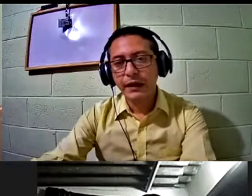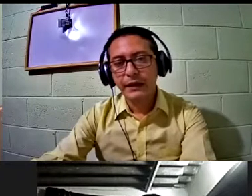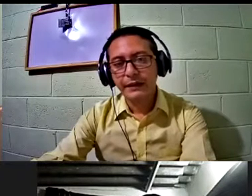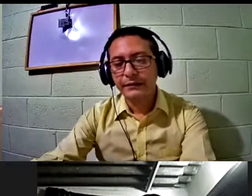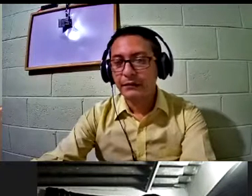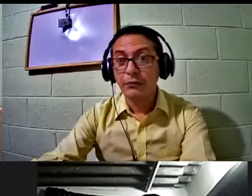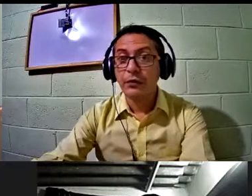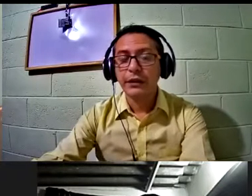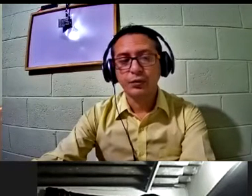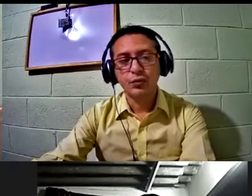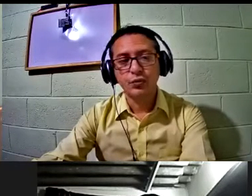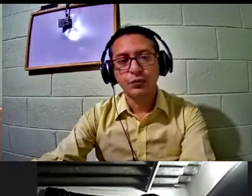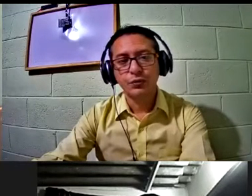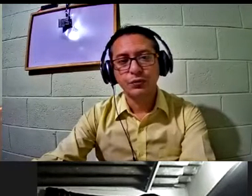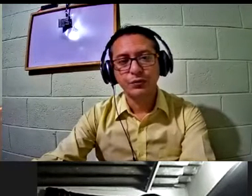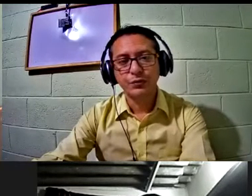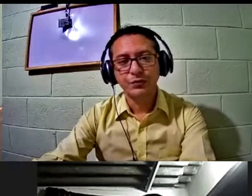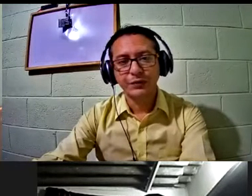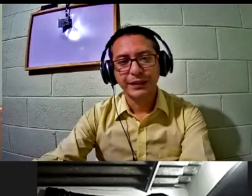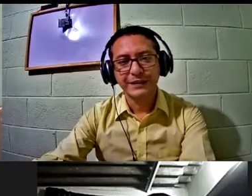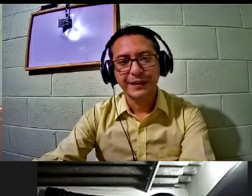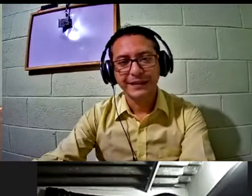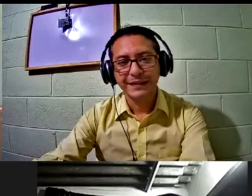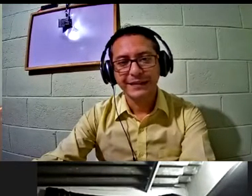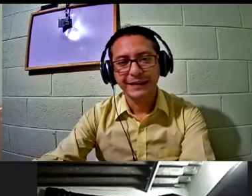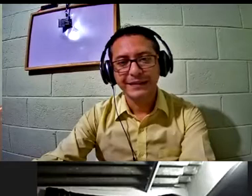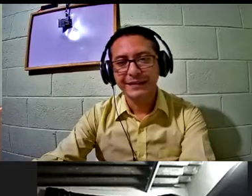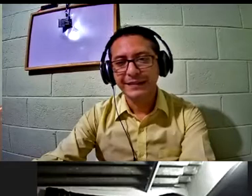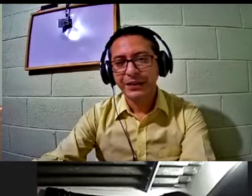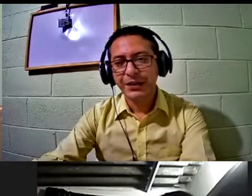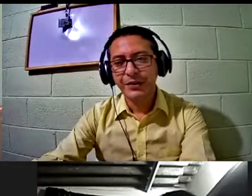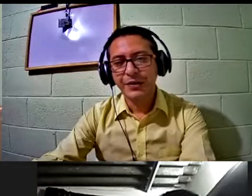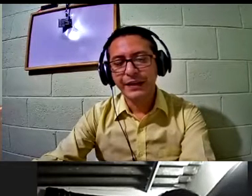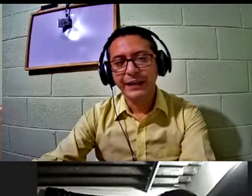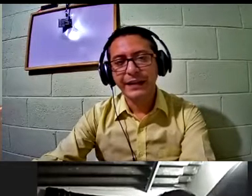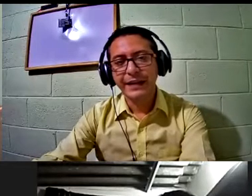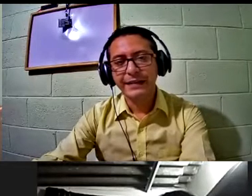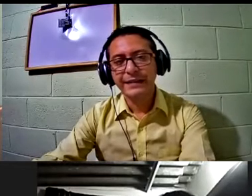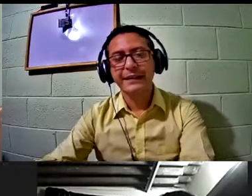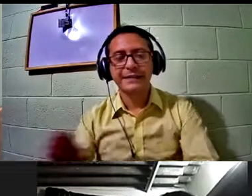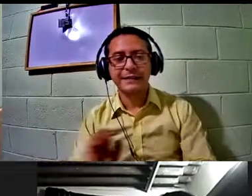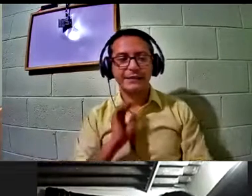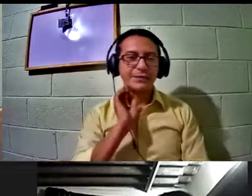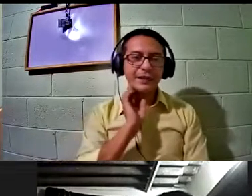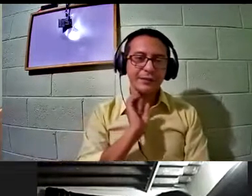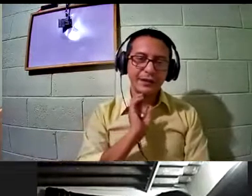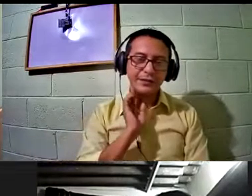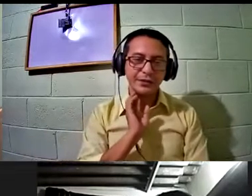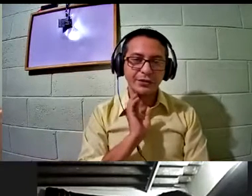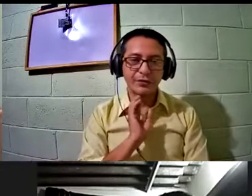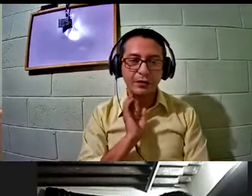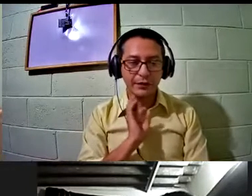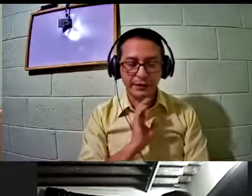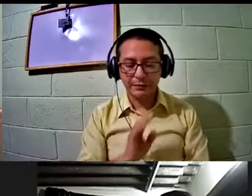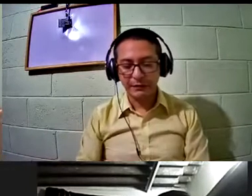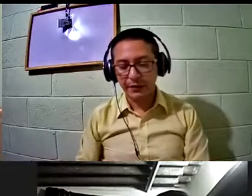Monday. Okay. On Monday. Cool, cool. That's nice, Monday. That's nice. Okay, guys, let's see. Today we are going